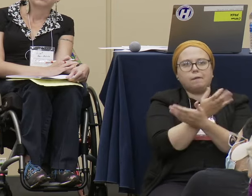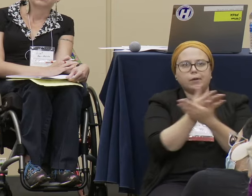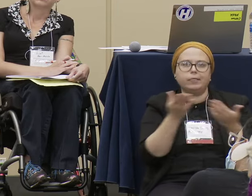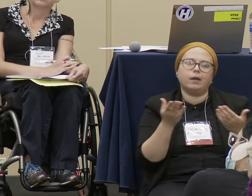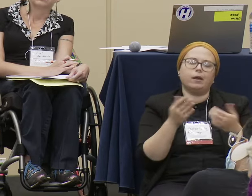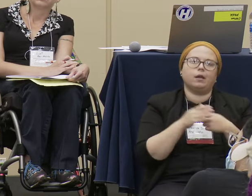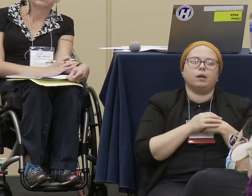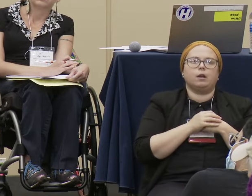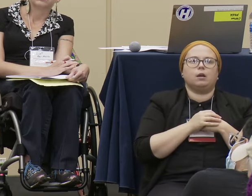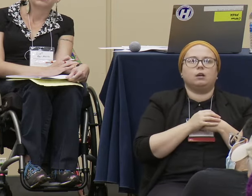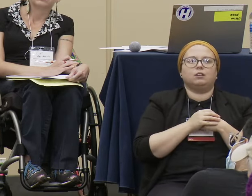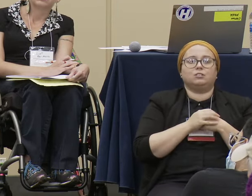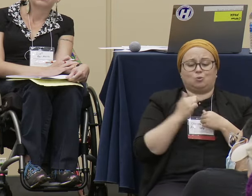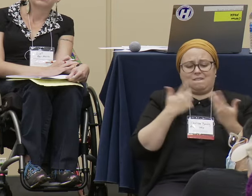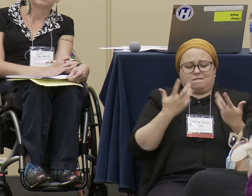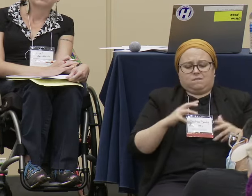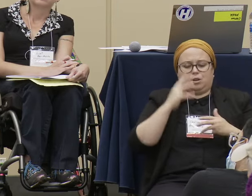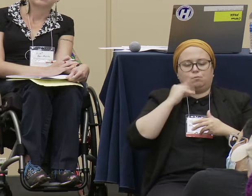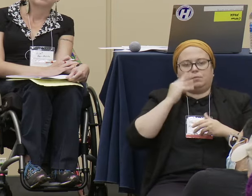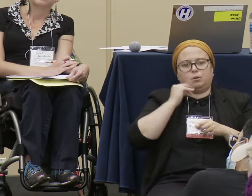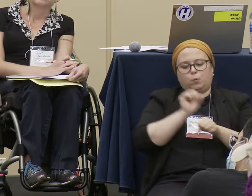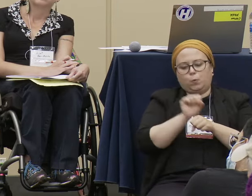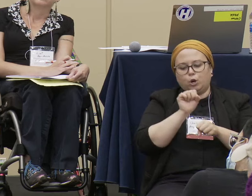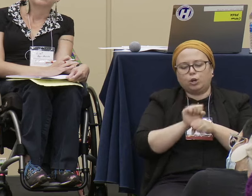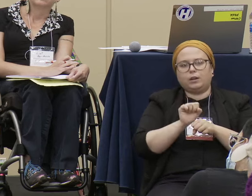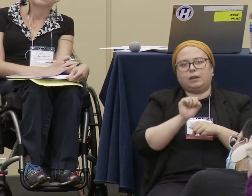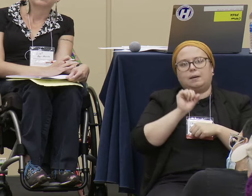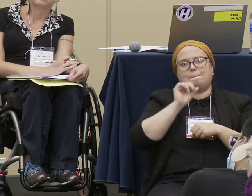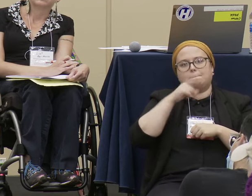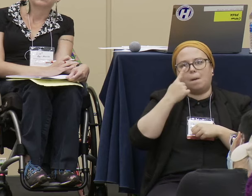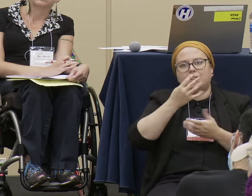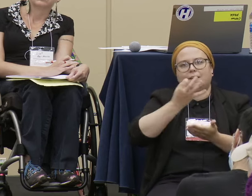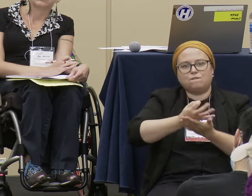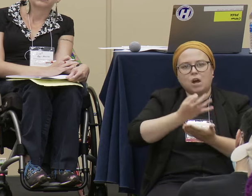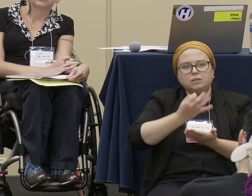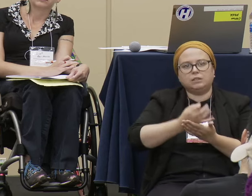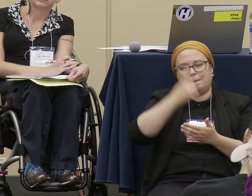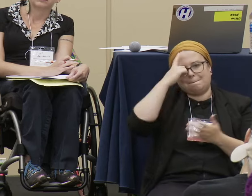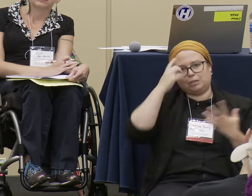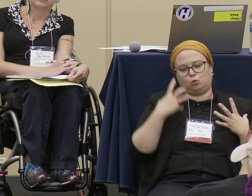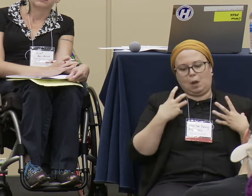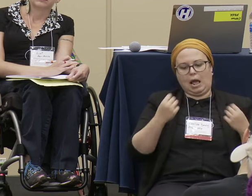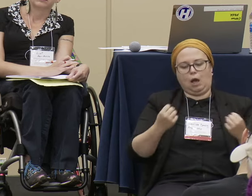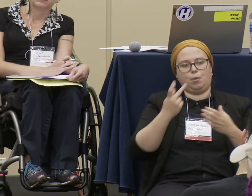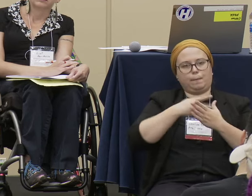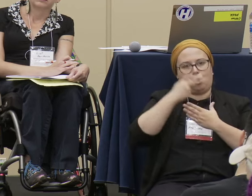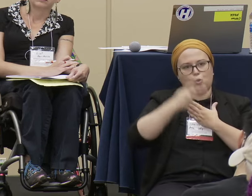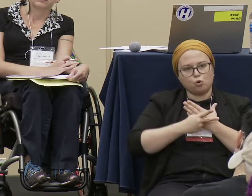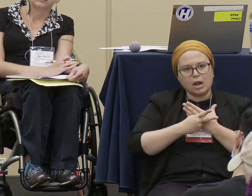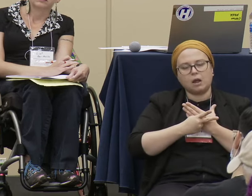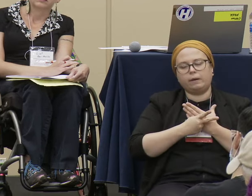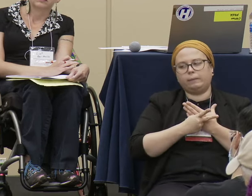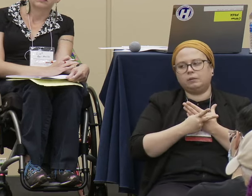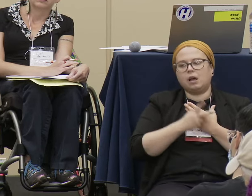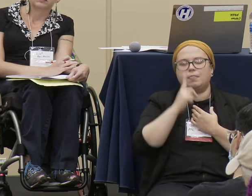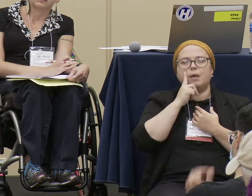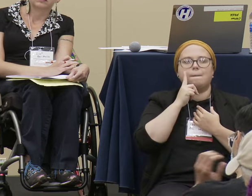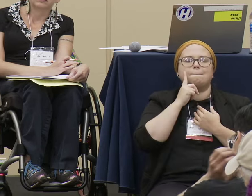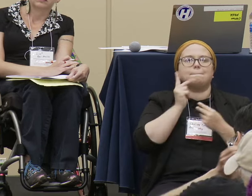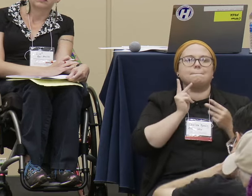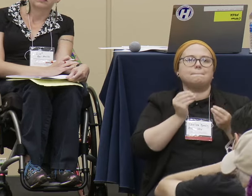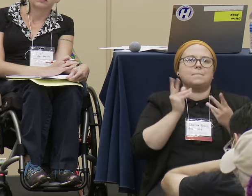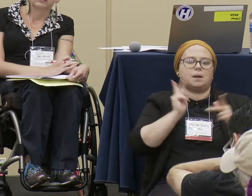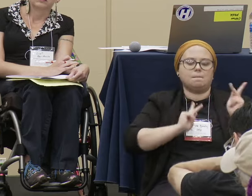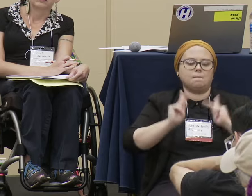you know, in publicly funded mental health programs, you know, I think that a lot of people don't realize